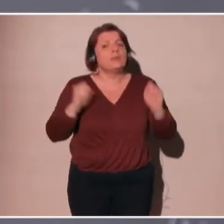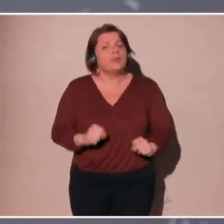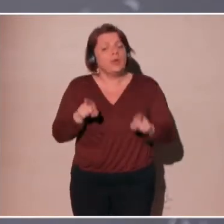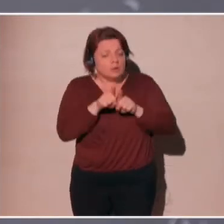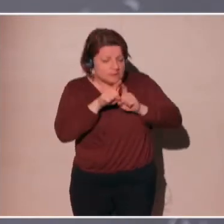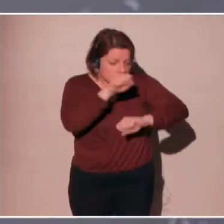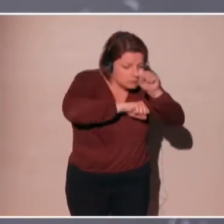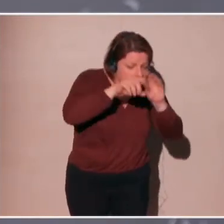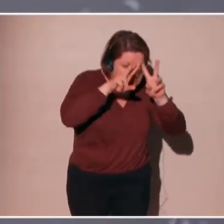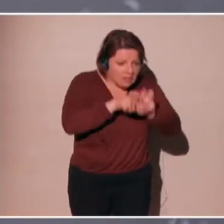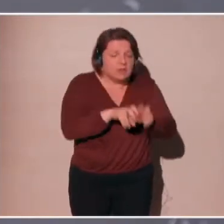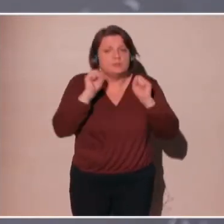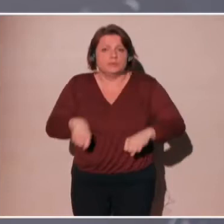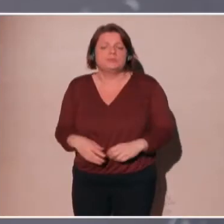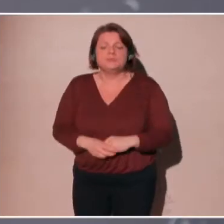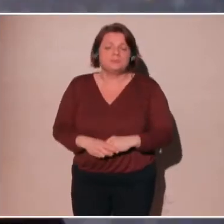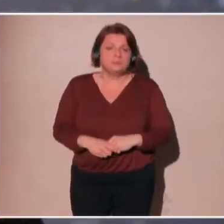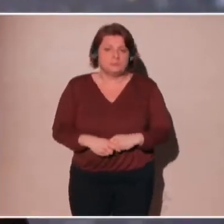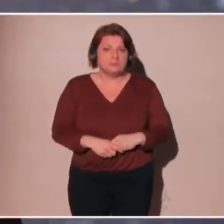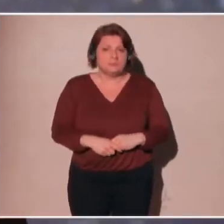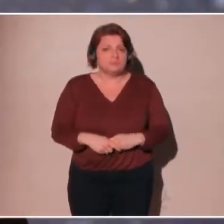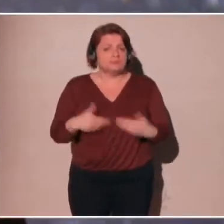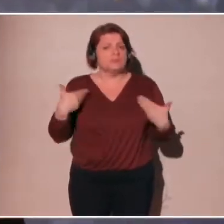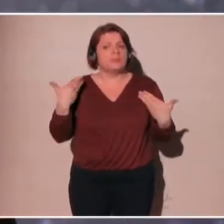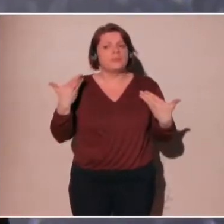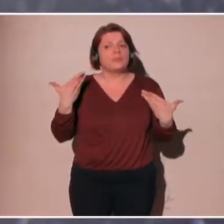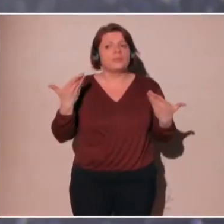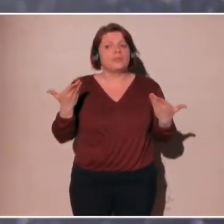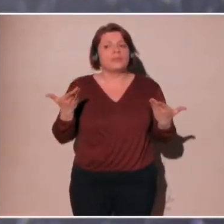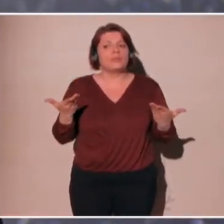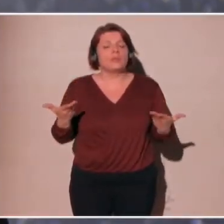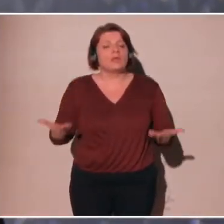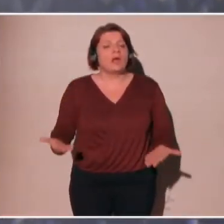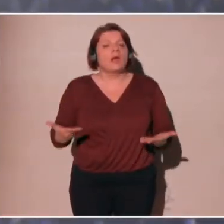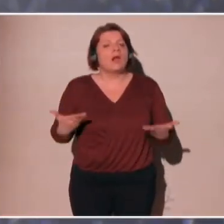see a significant improvement thanks to access to data.